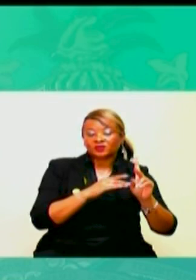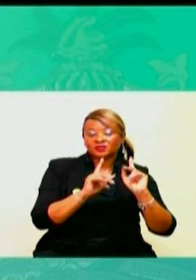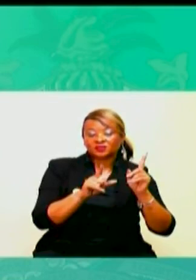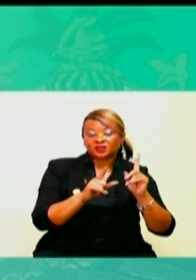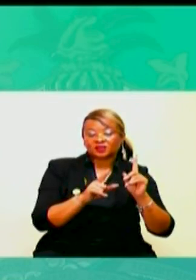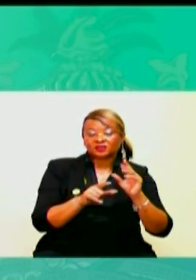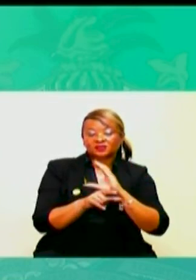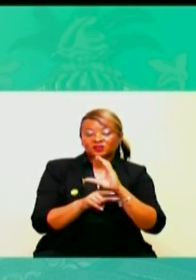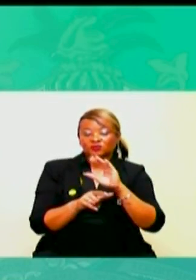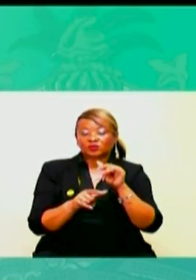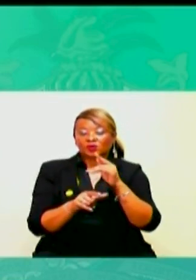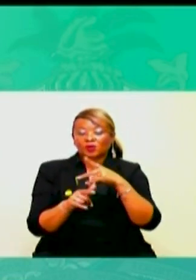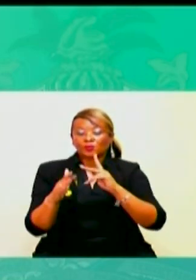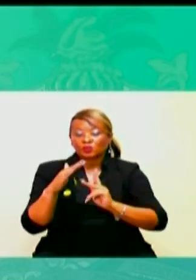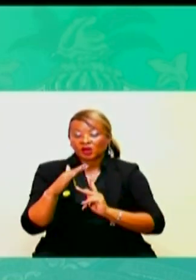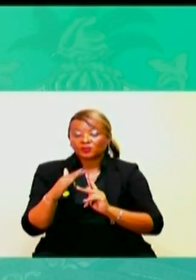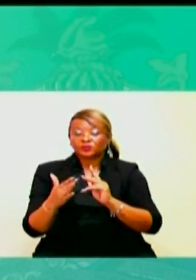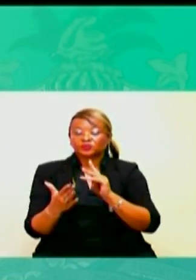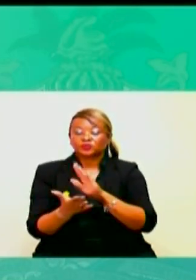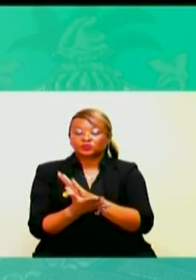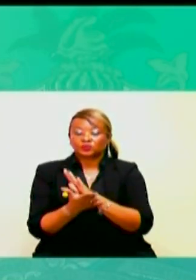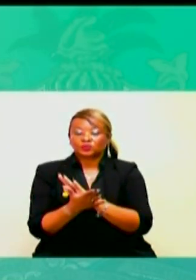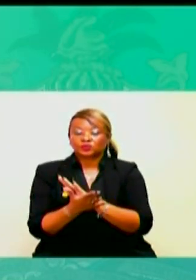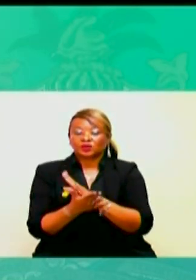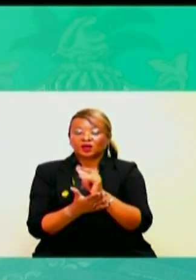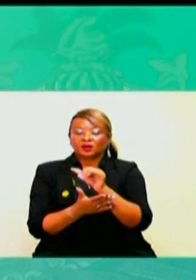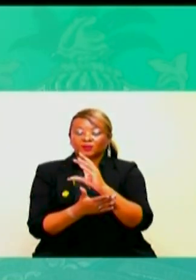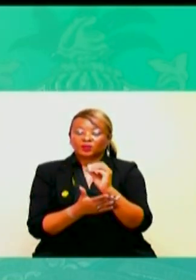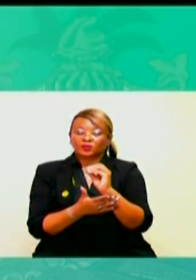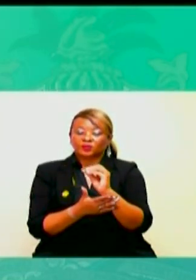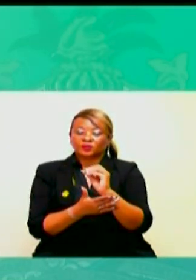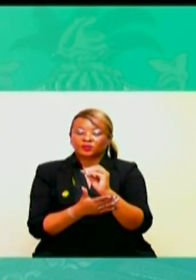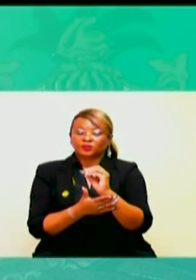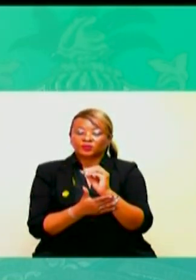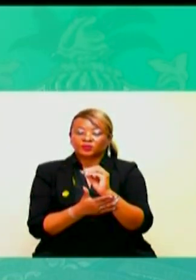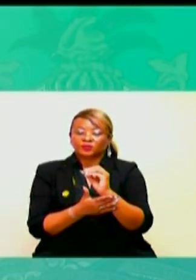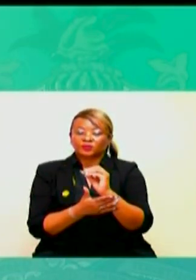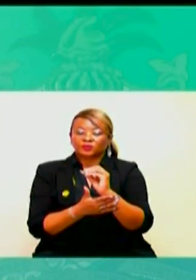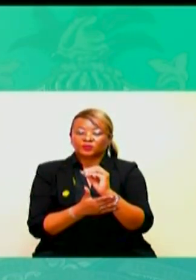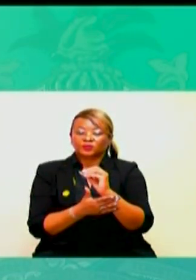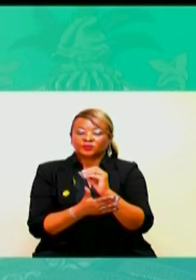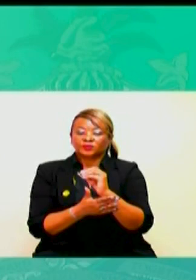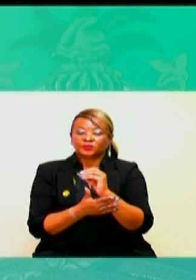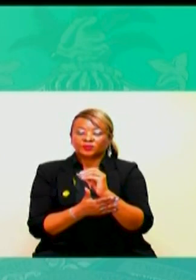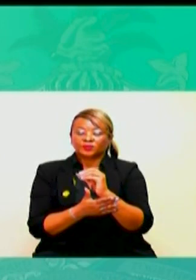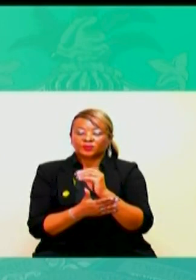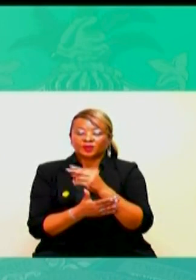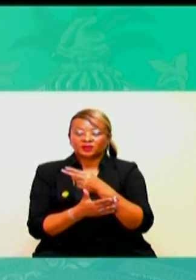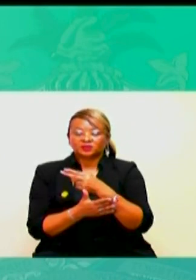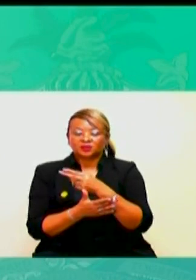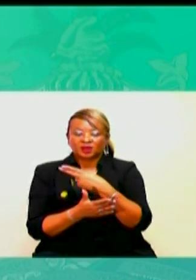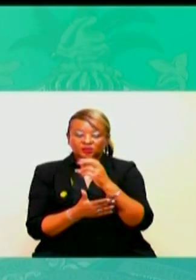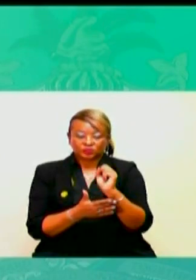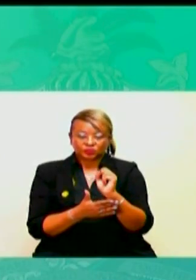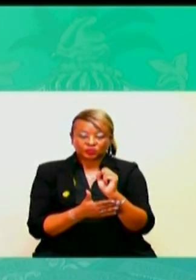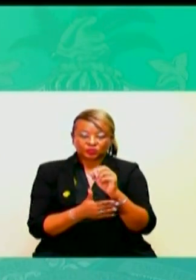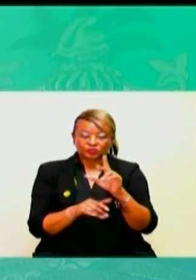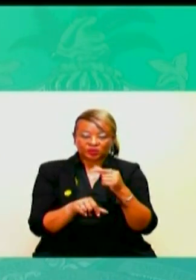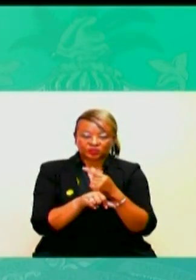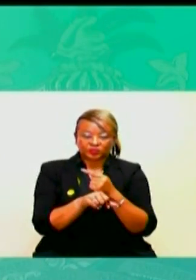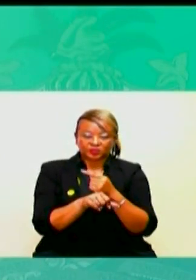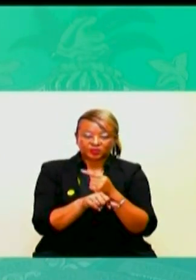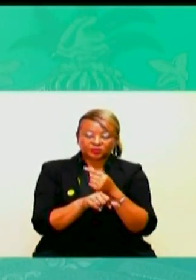Central Primary School, Central Abaco Primary School, and Patrick J. Battle High School graduations